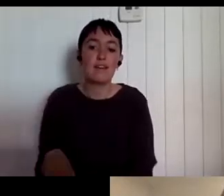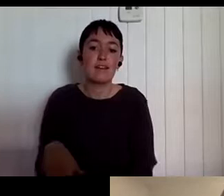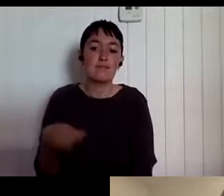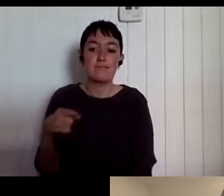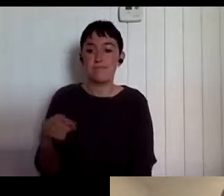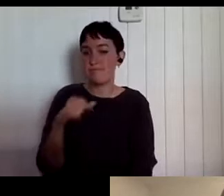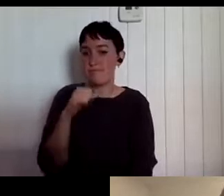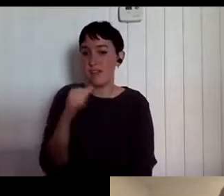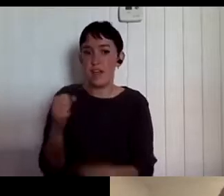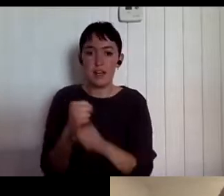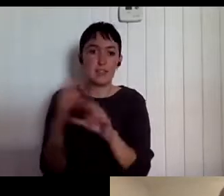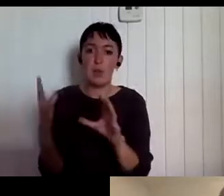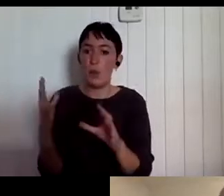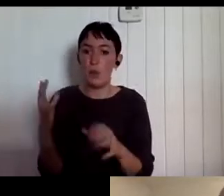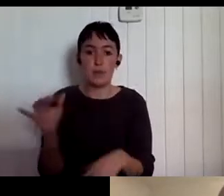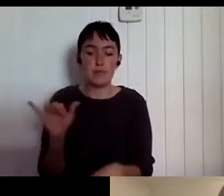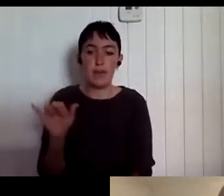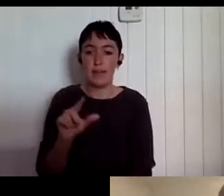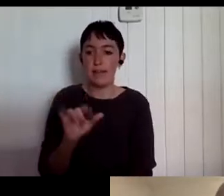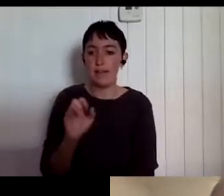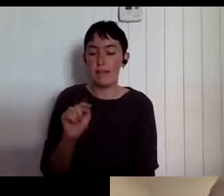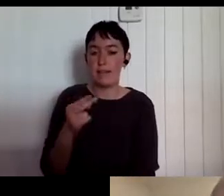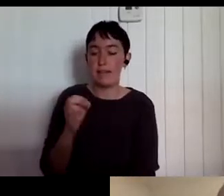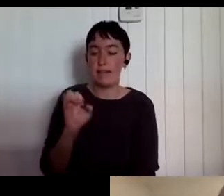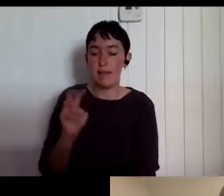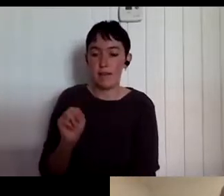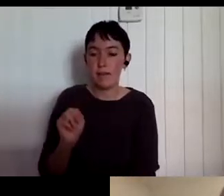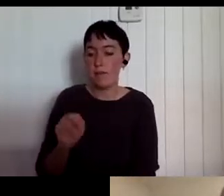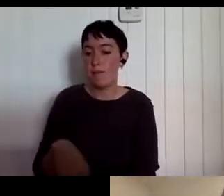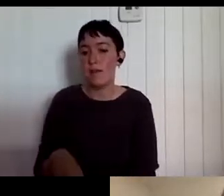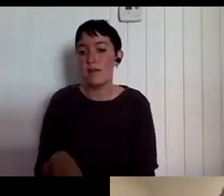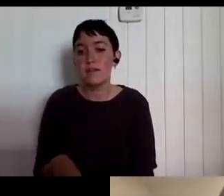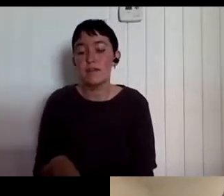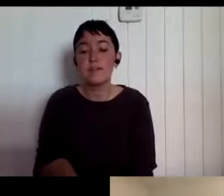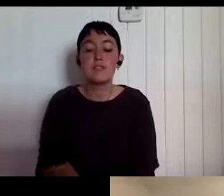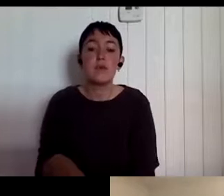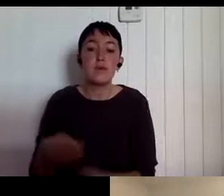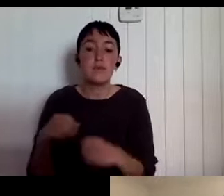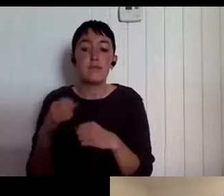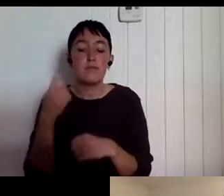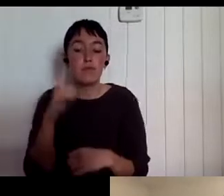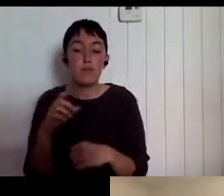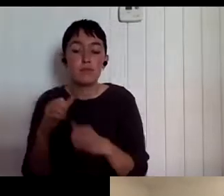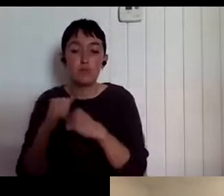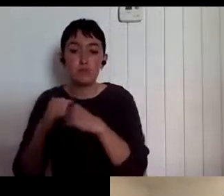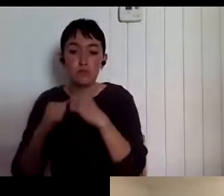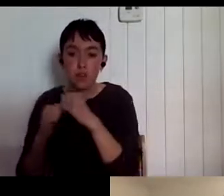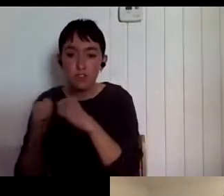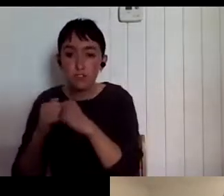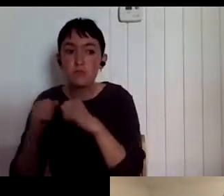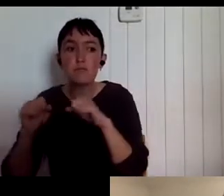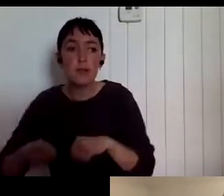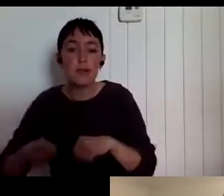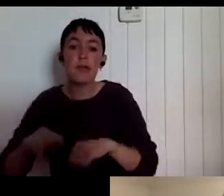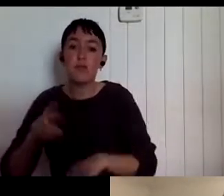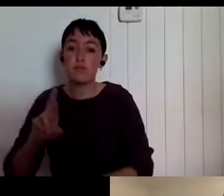explode. There's also in terms of mechanisms, there's ways to, like, you know, recycle, not use